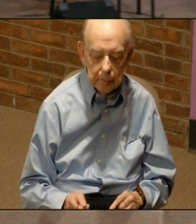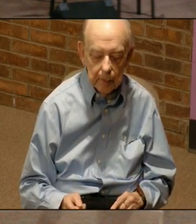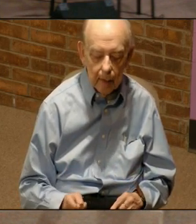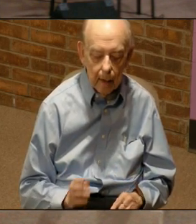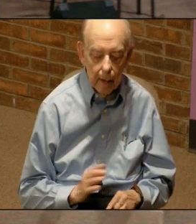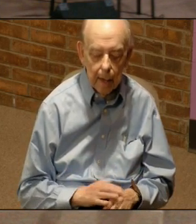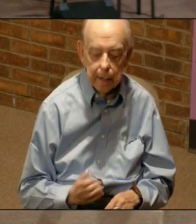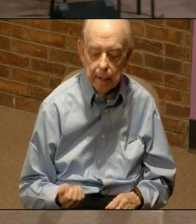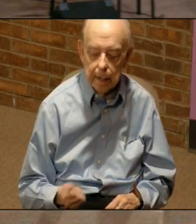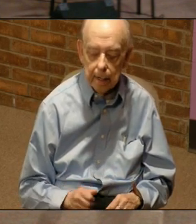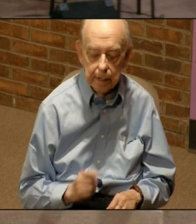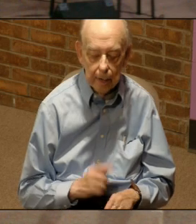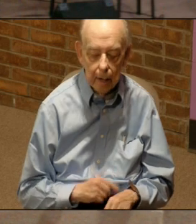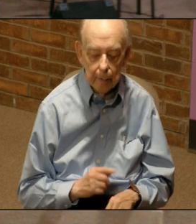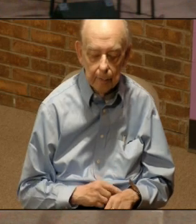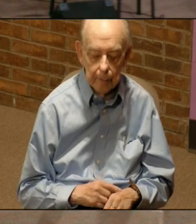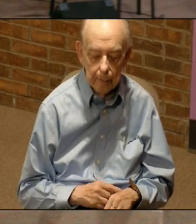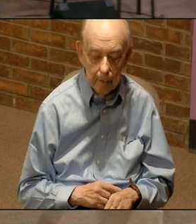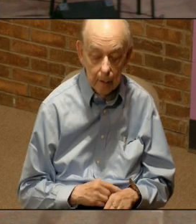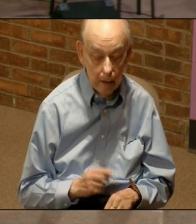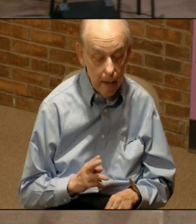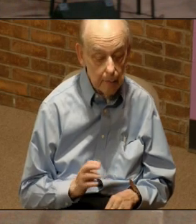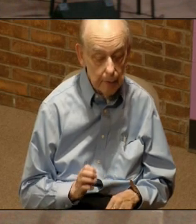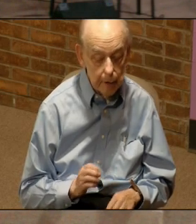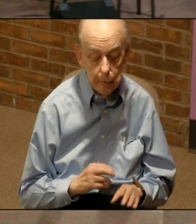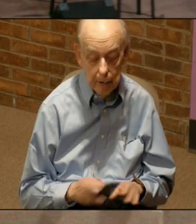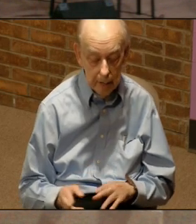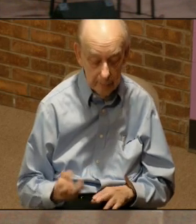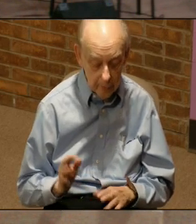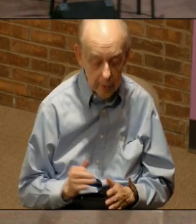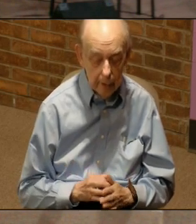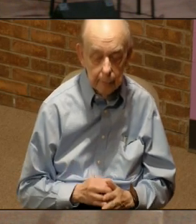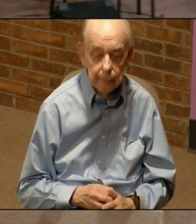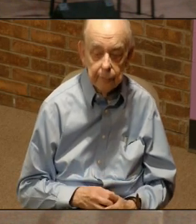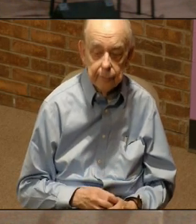second, and be prepared for it,